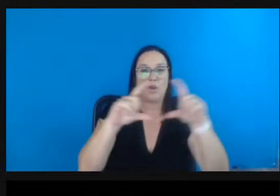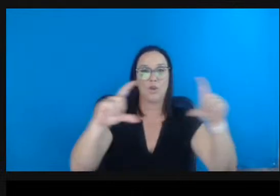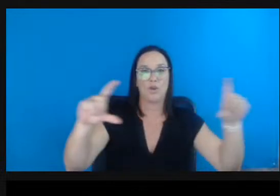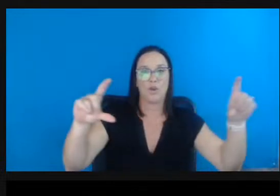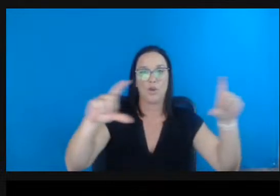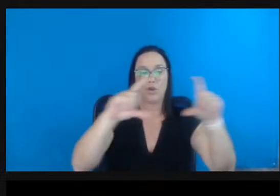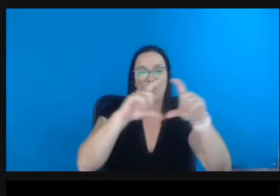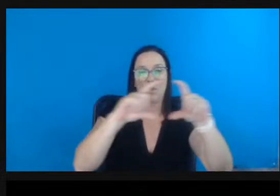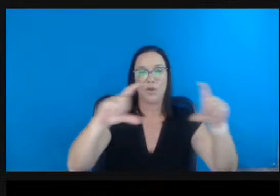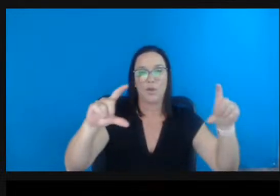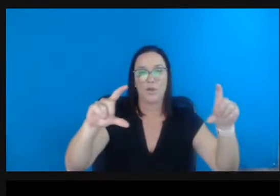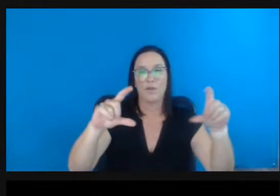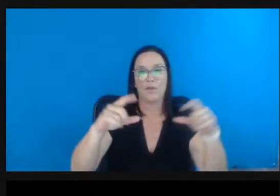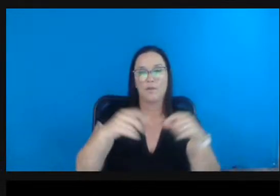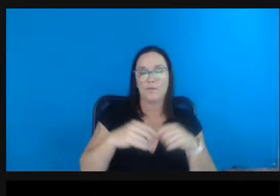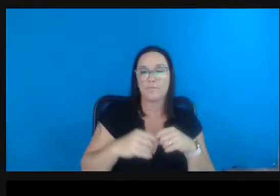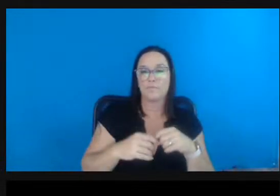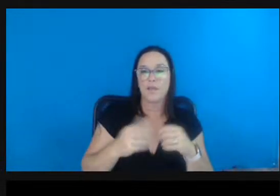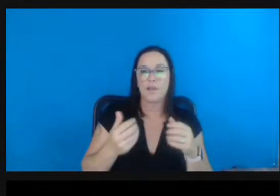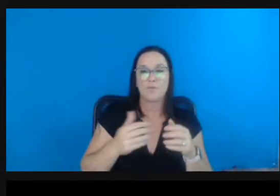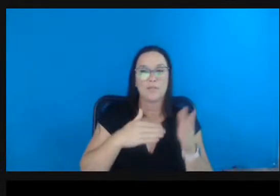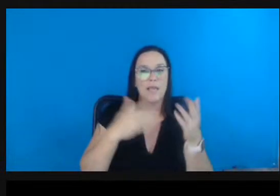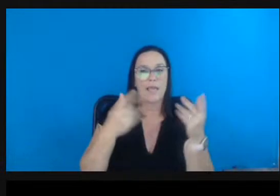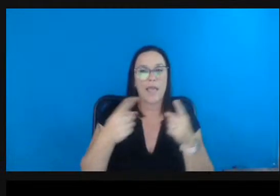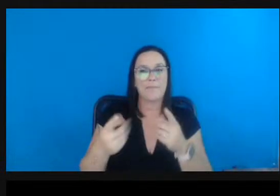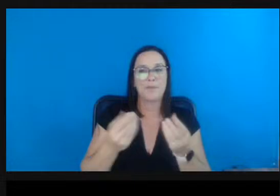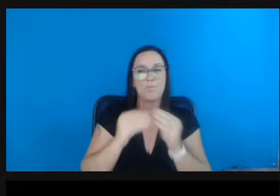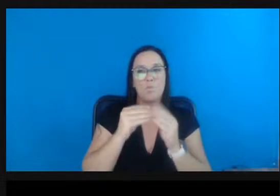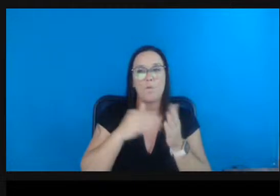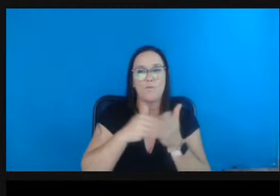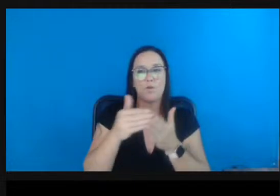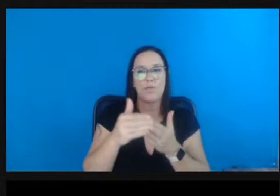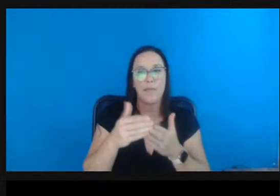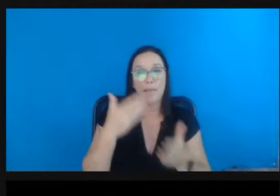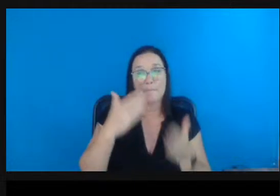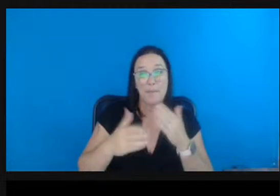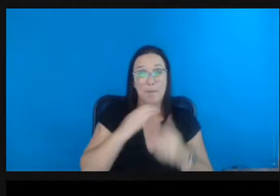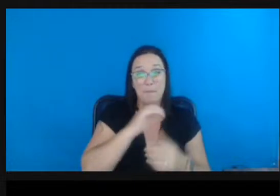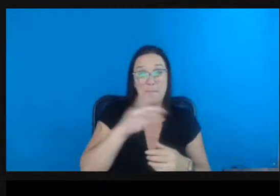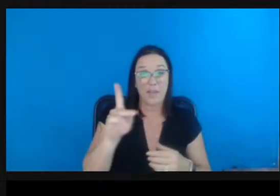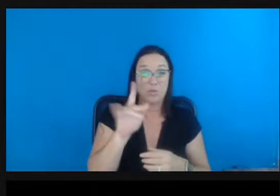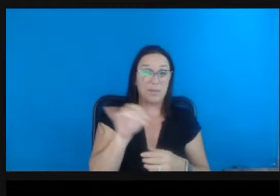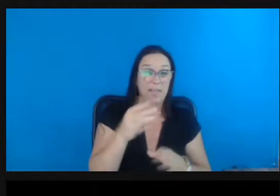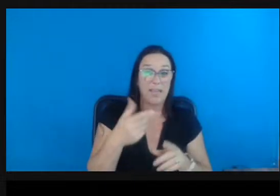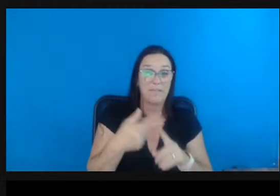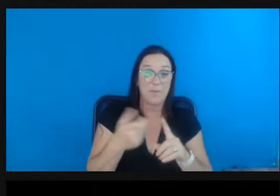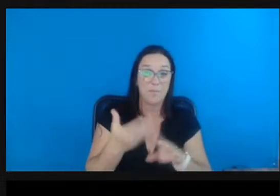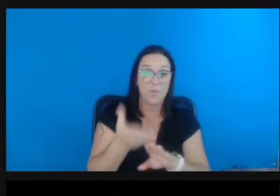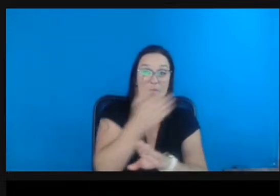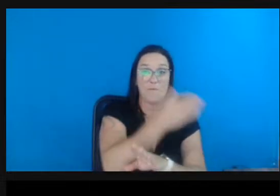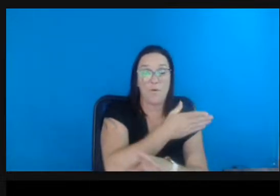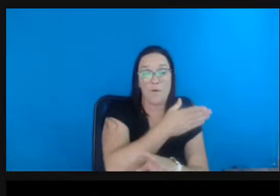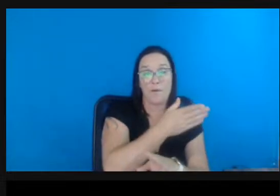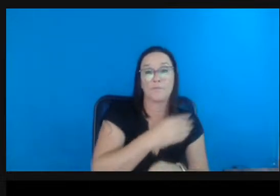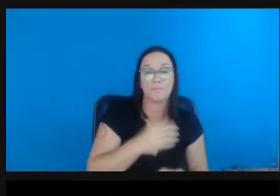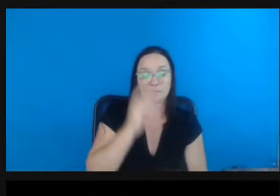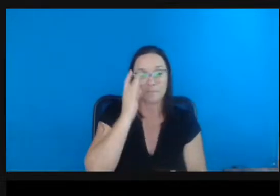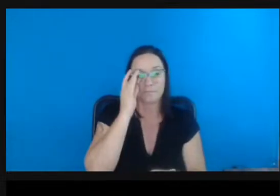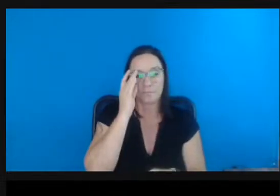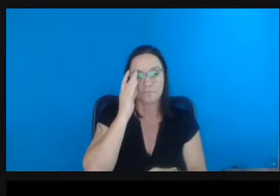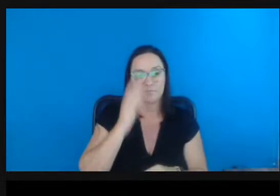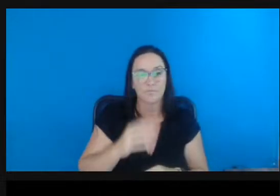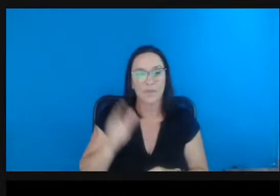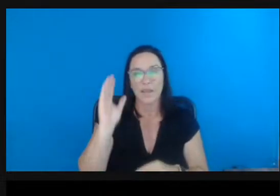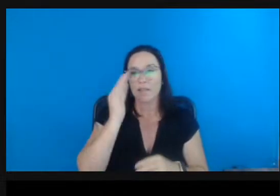having them a little more frequently too. So maybe we're back to that, maybe we're not, but you can see how there's been variability here. And it seems